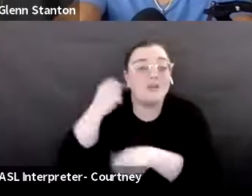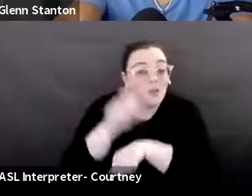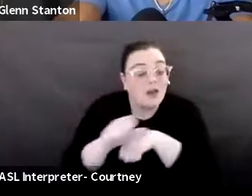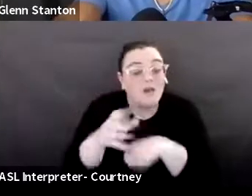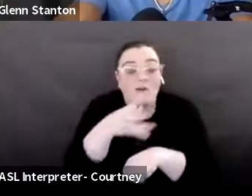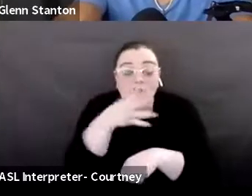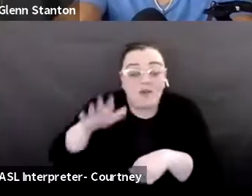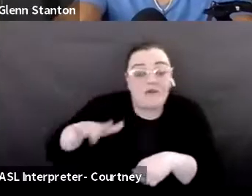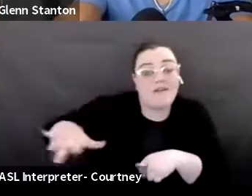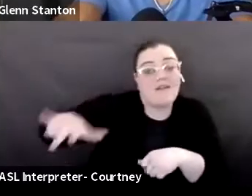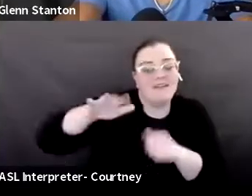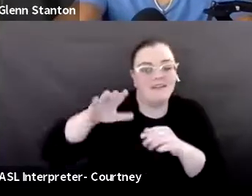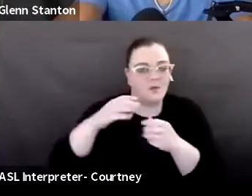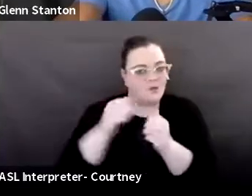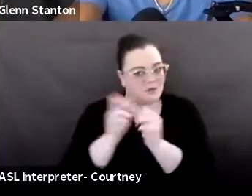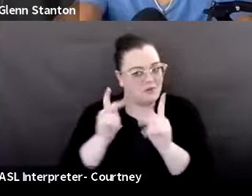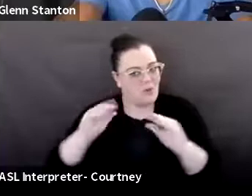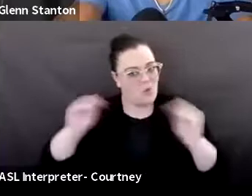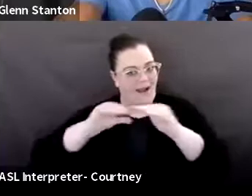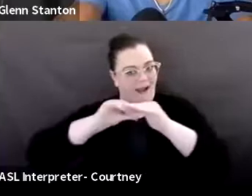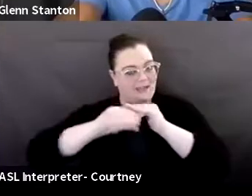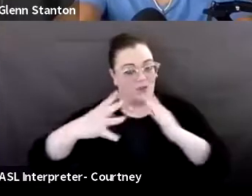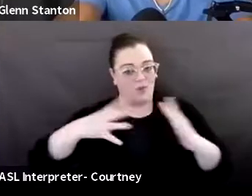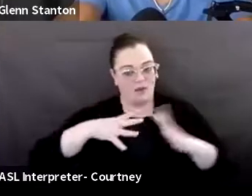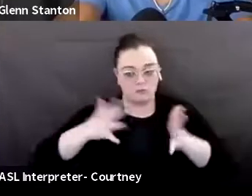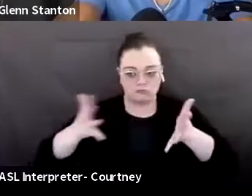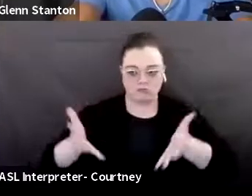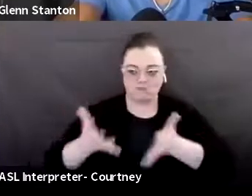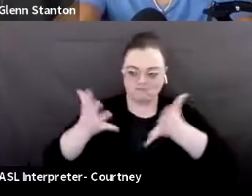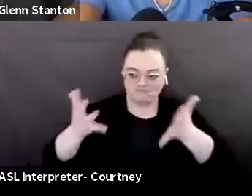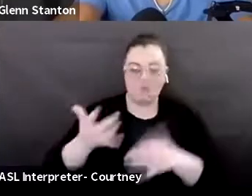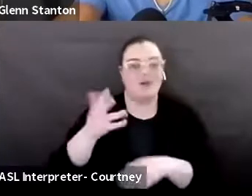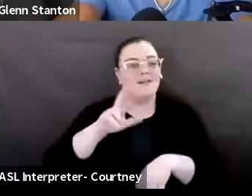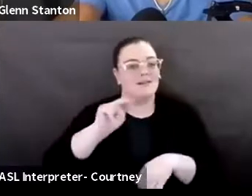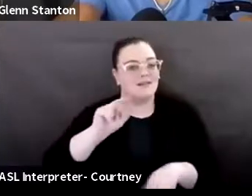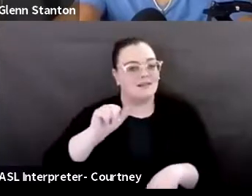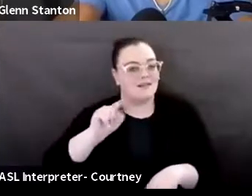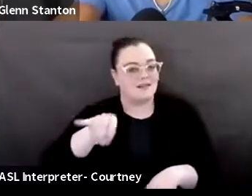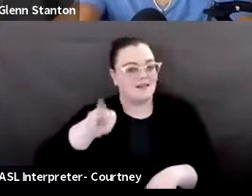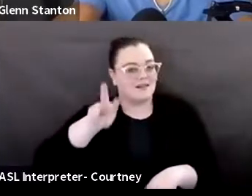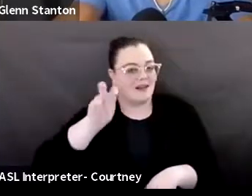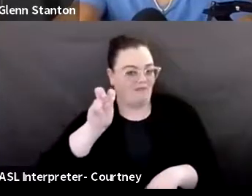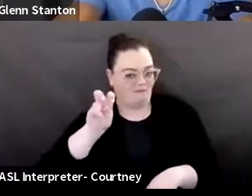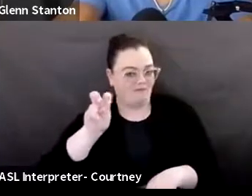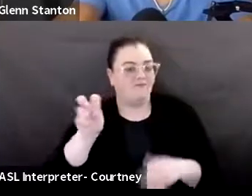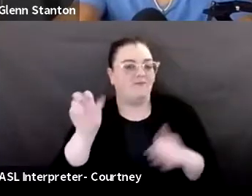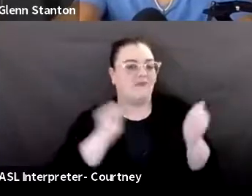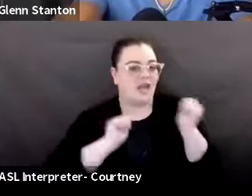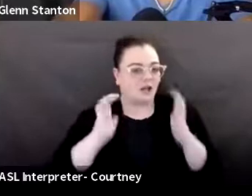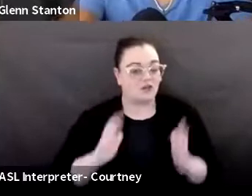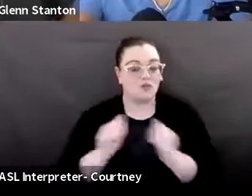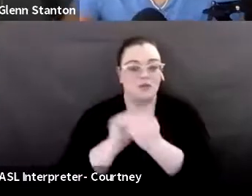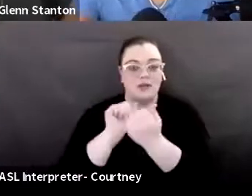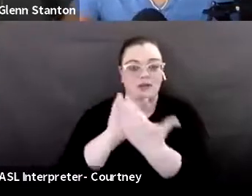don't have access to Hollywood. And so she's been grooming Native actors with the approach to the self-tape. And I will